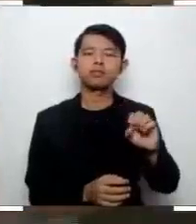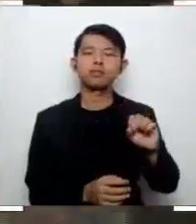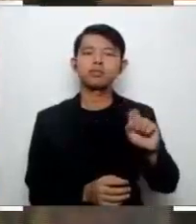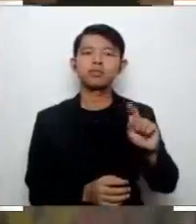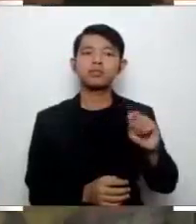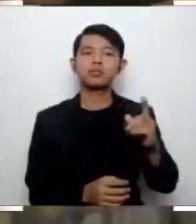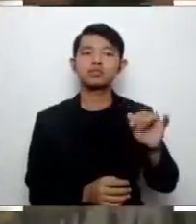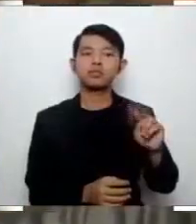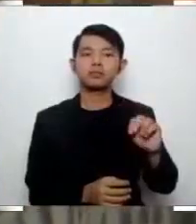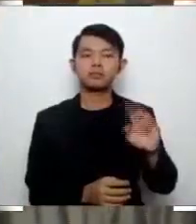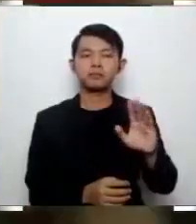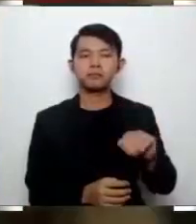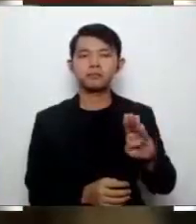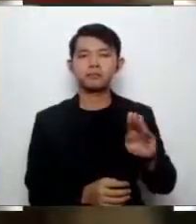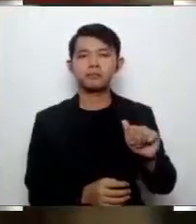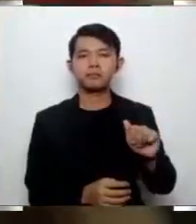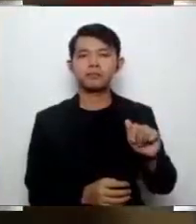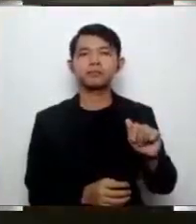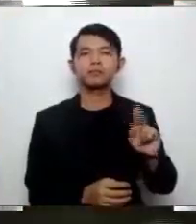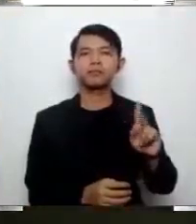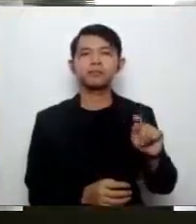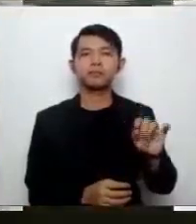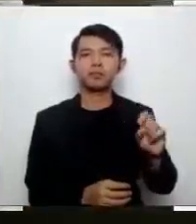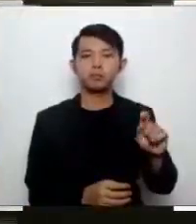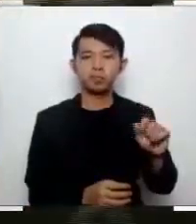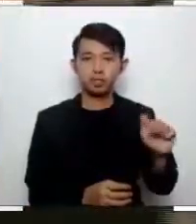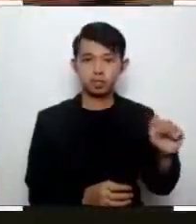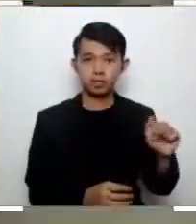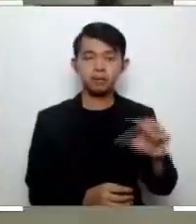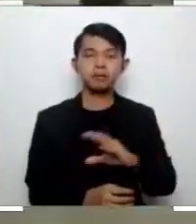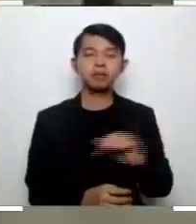naroon rin si Christopher Martin,